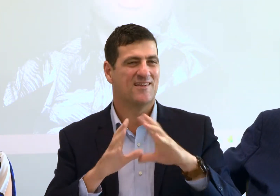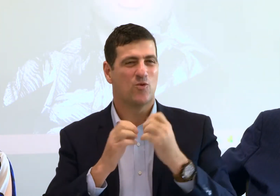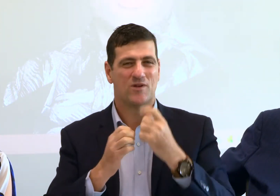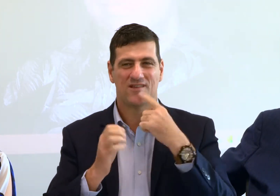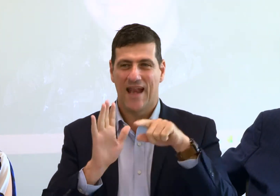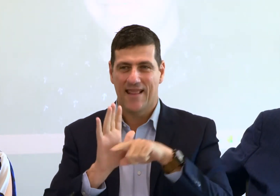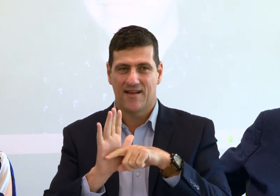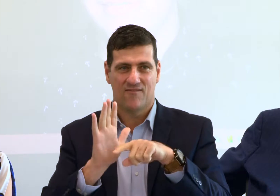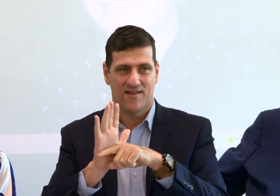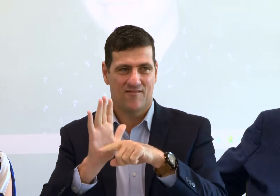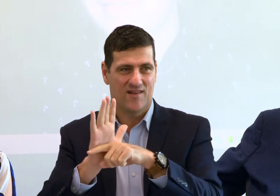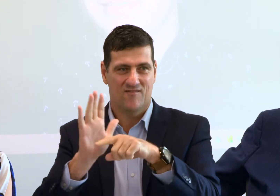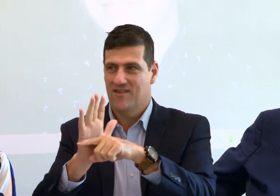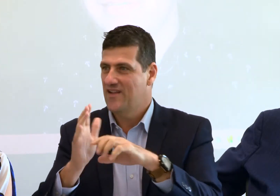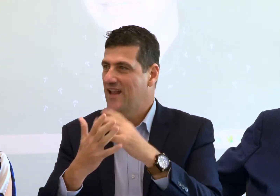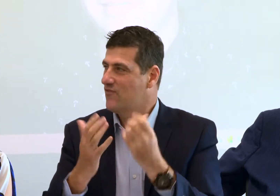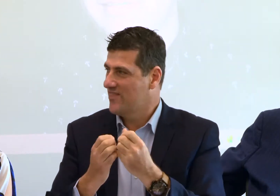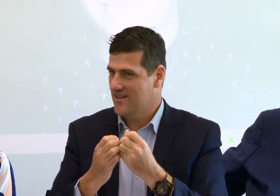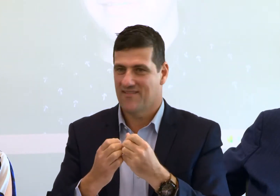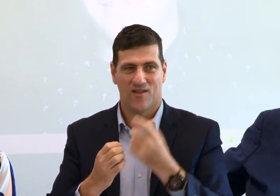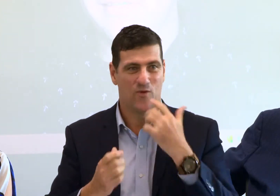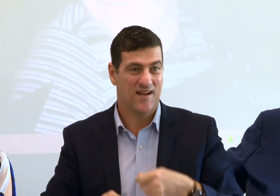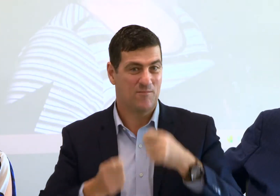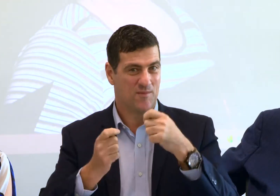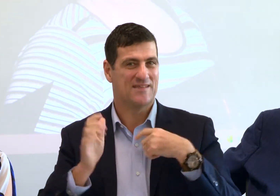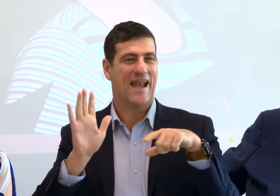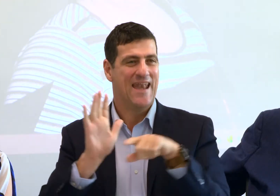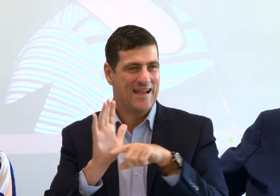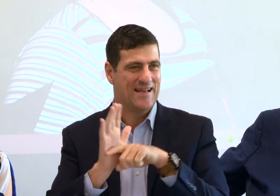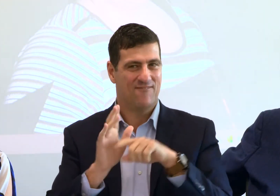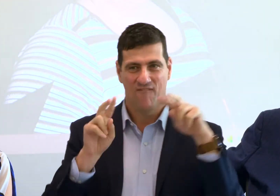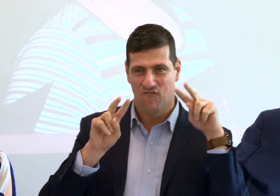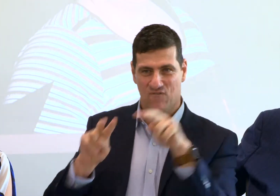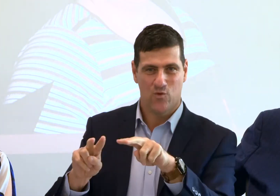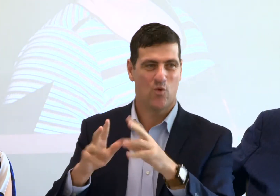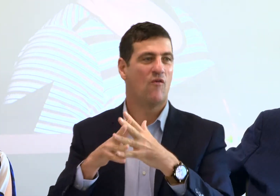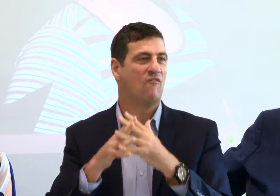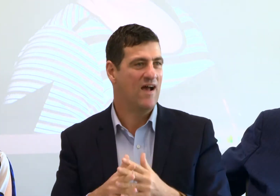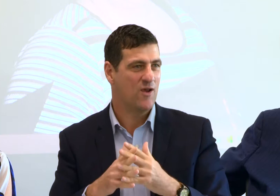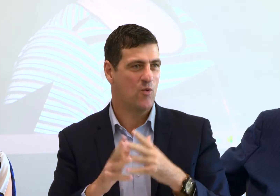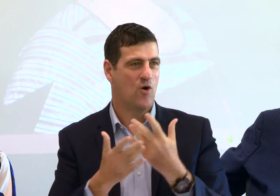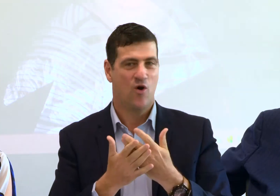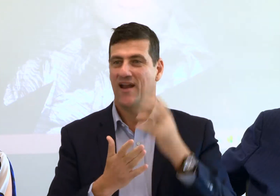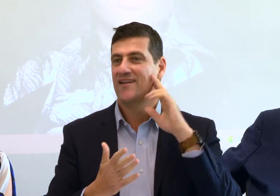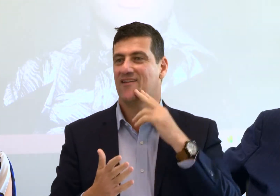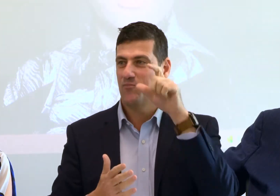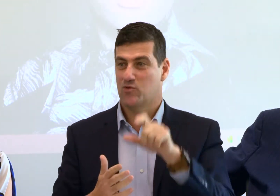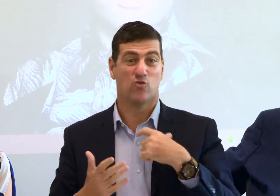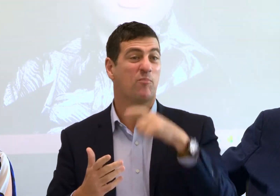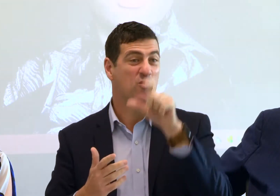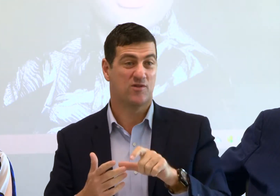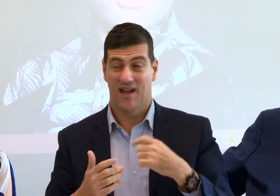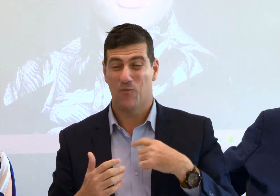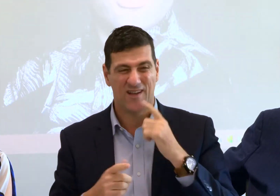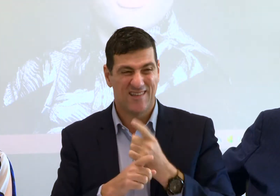hearing impaired. It's all this negative connotation in everything. It's a very negative viewpoint and it's